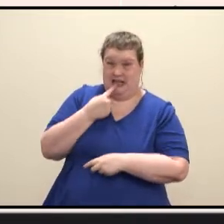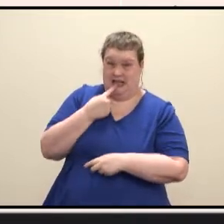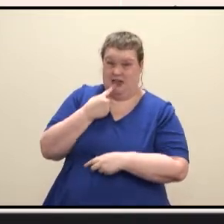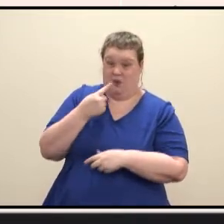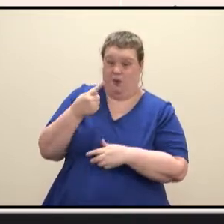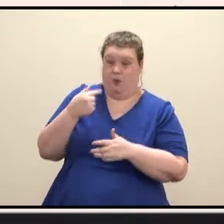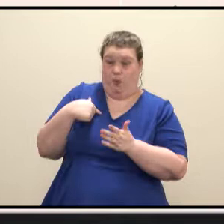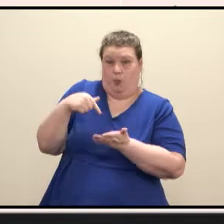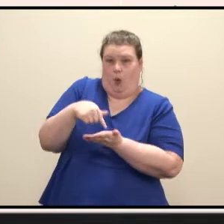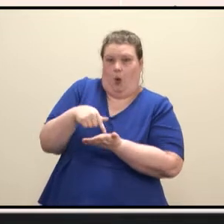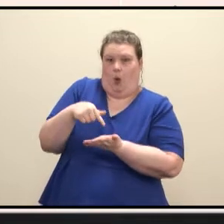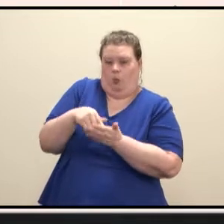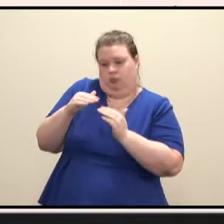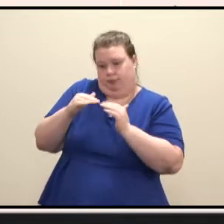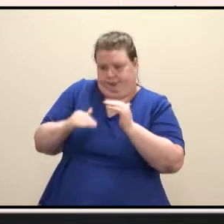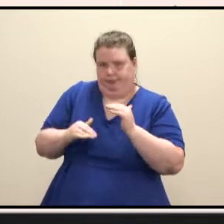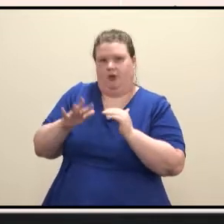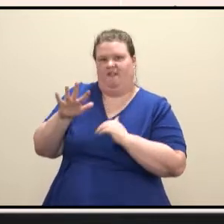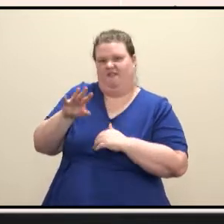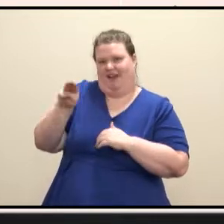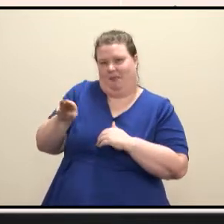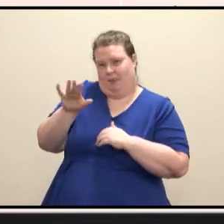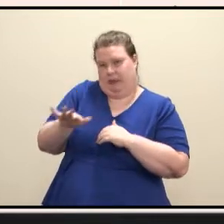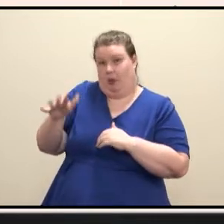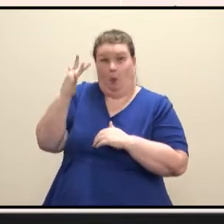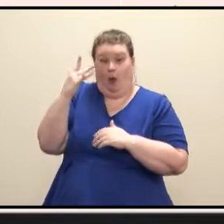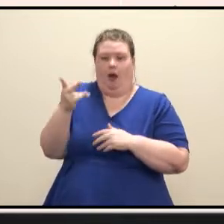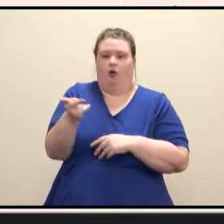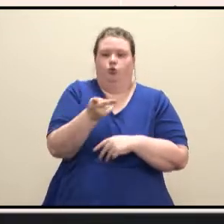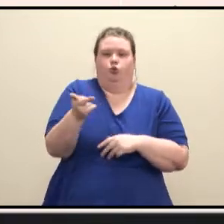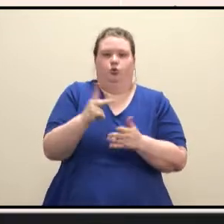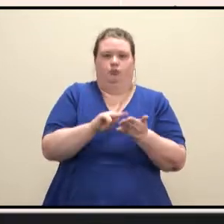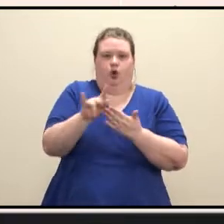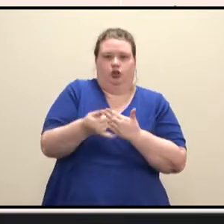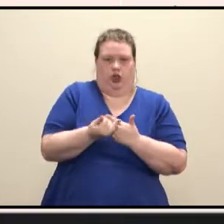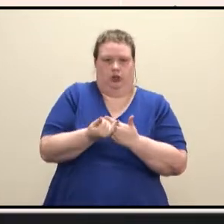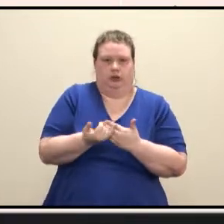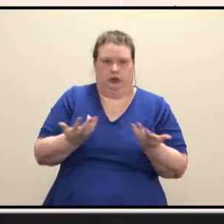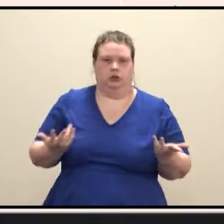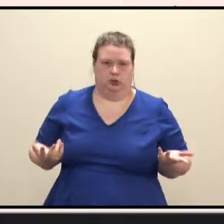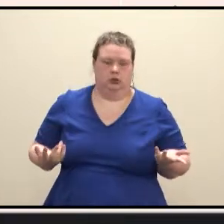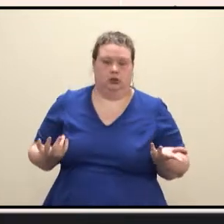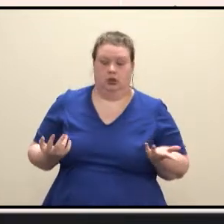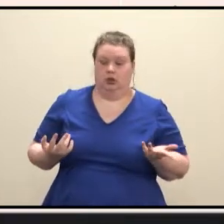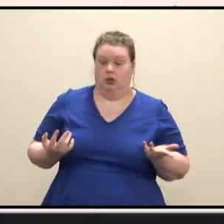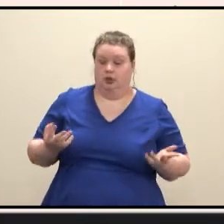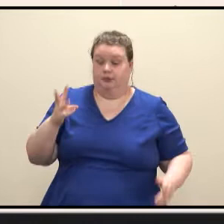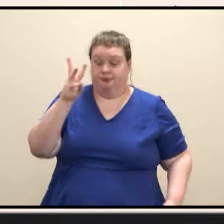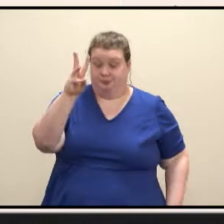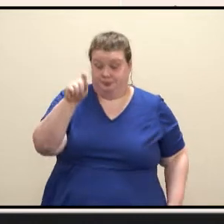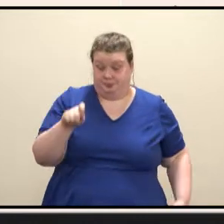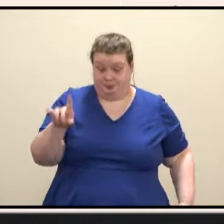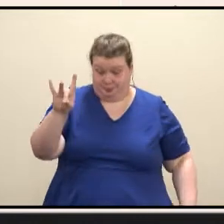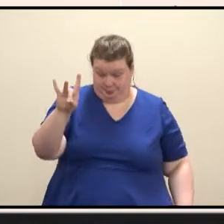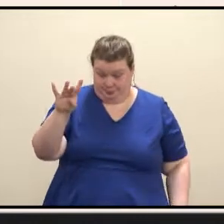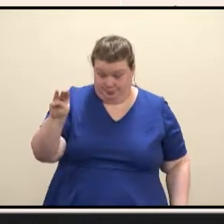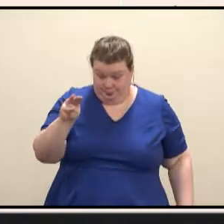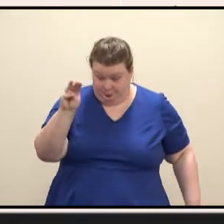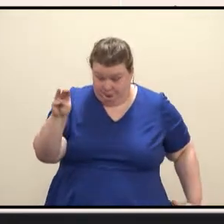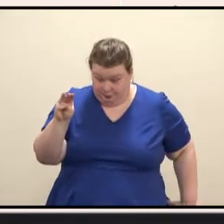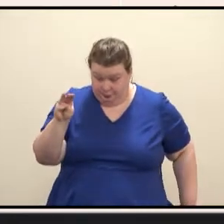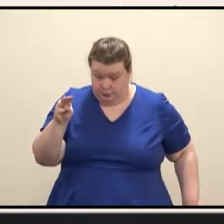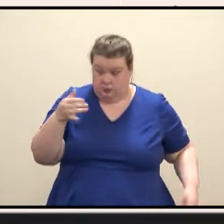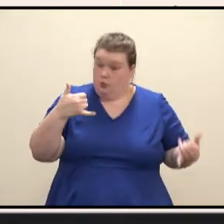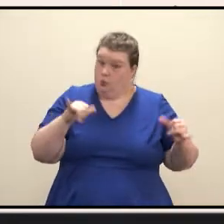those two projects. So right now, it's 6.8. We are talking about, we do have $4 million